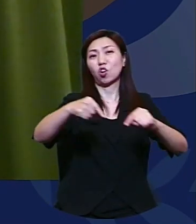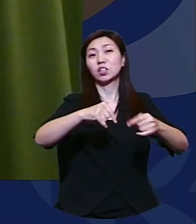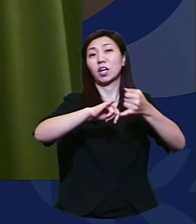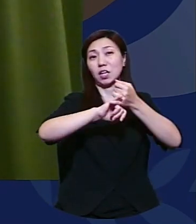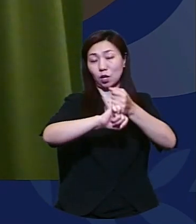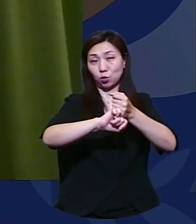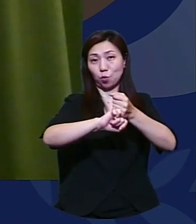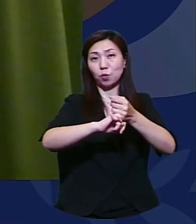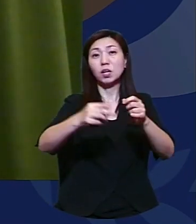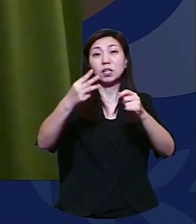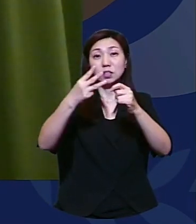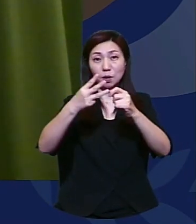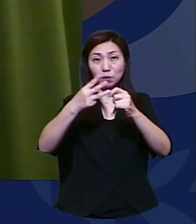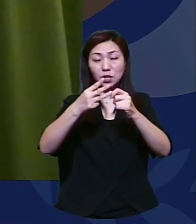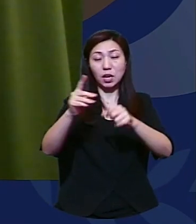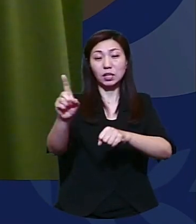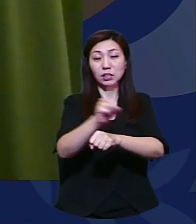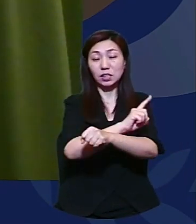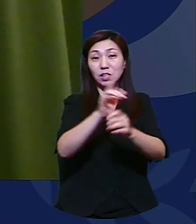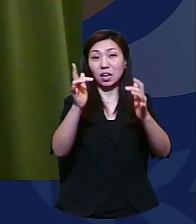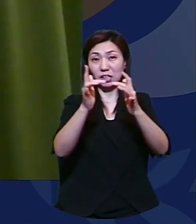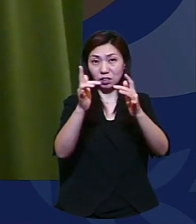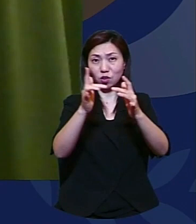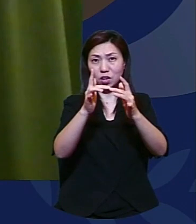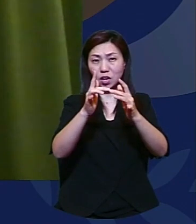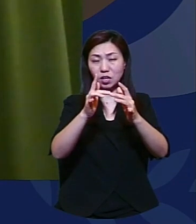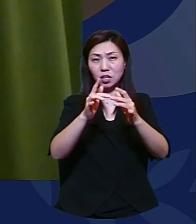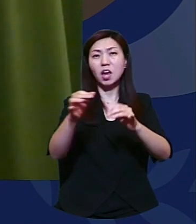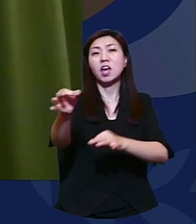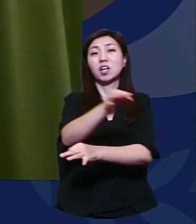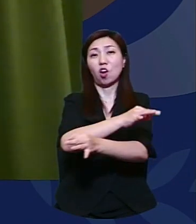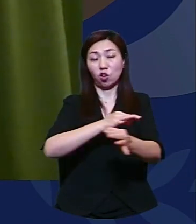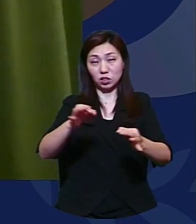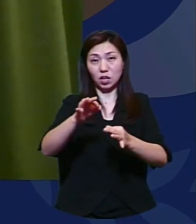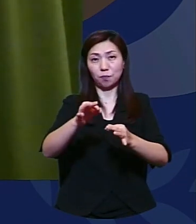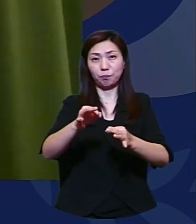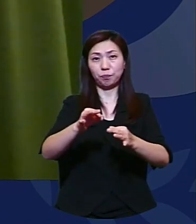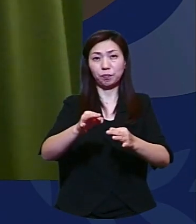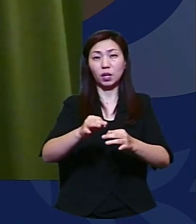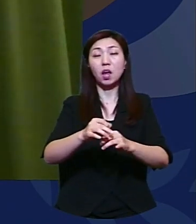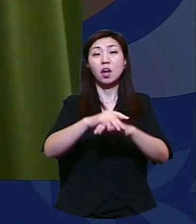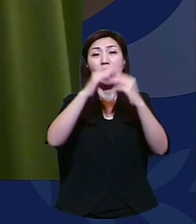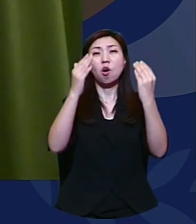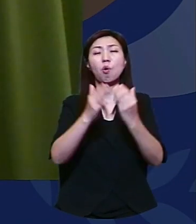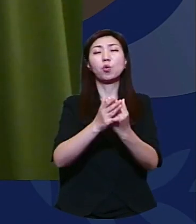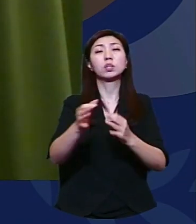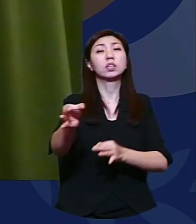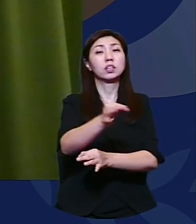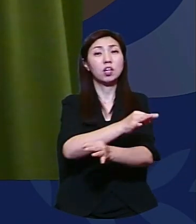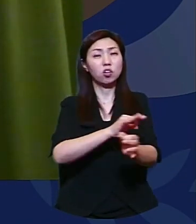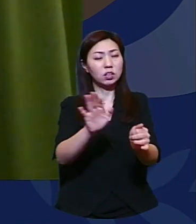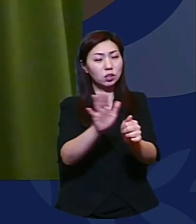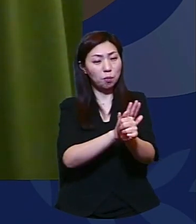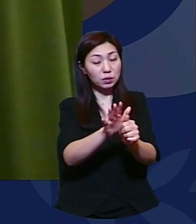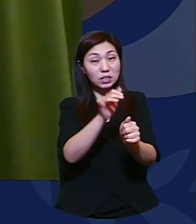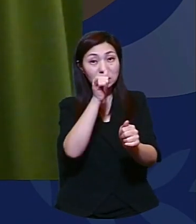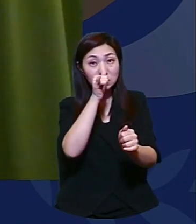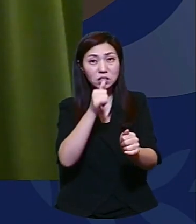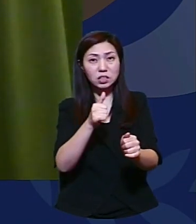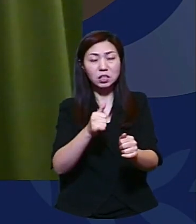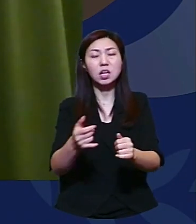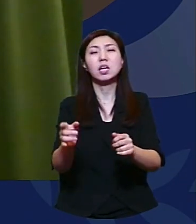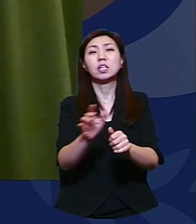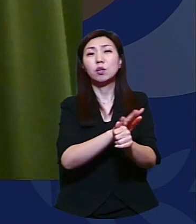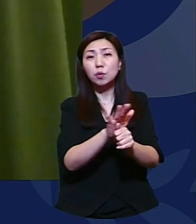are well-functioning digital service providers across institutions and if there's a capable digital workforce. In addition to these